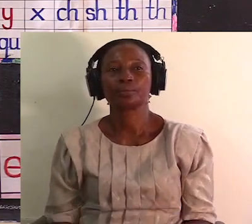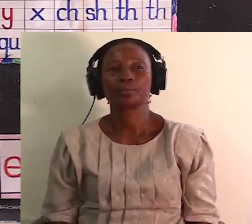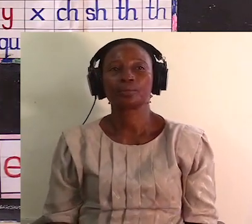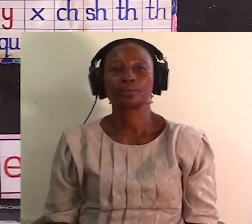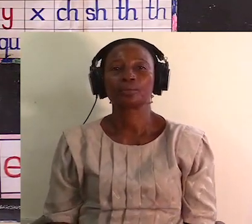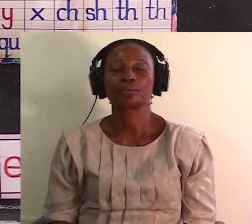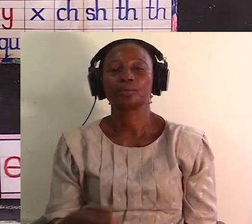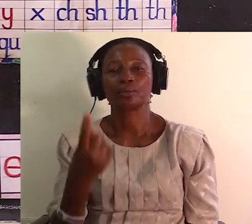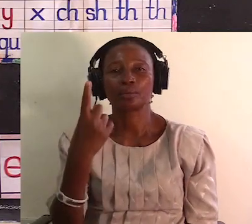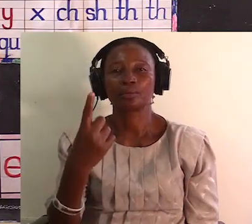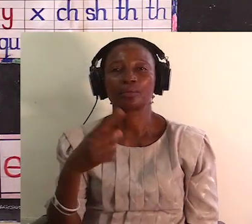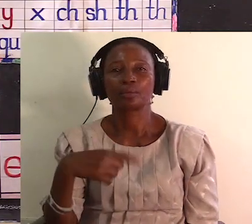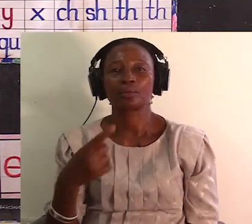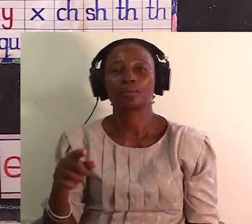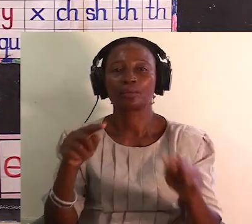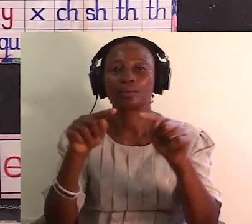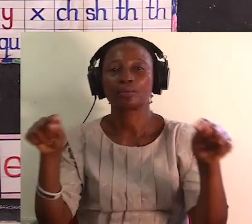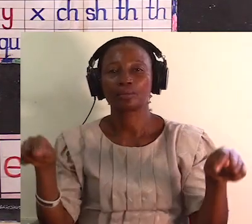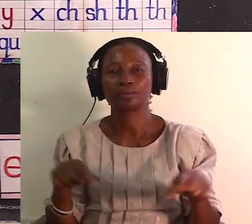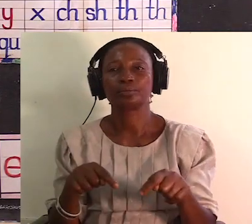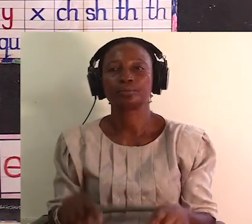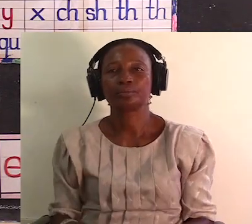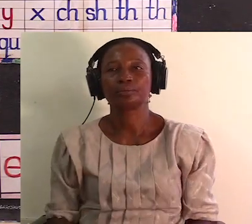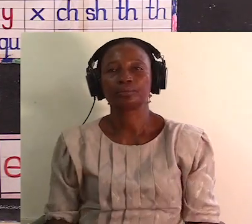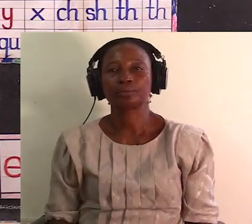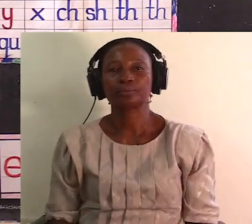Now, in one of the boxes,